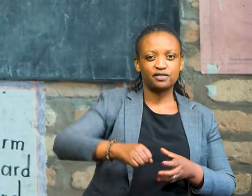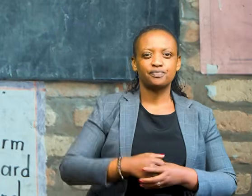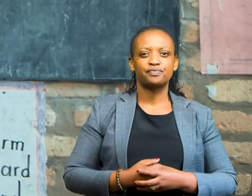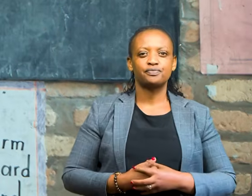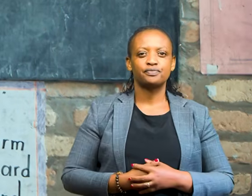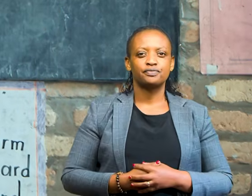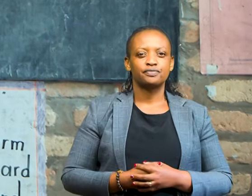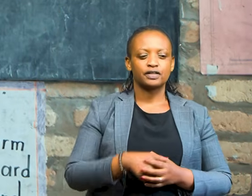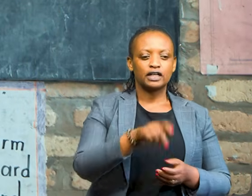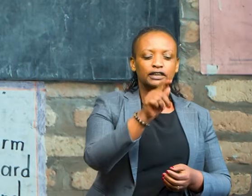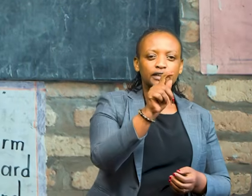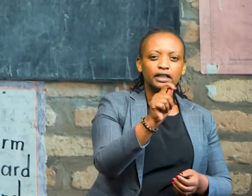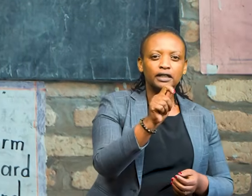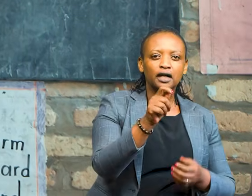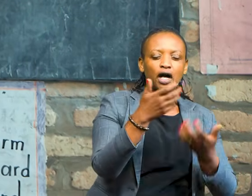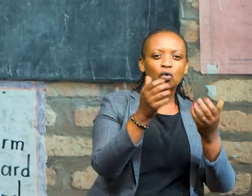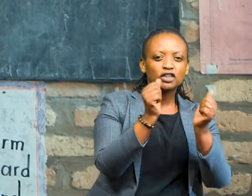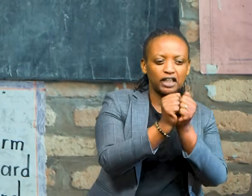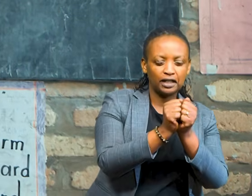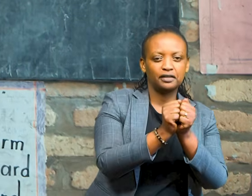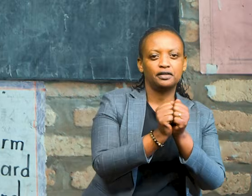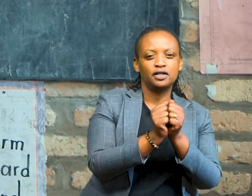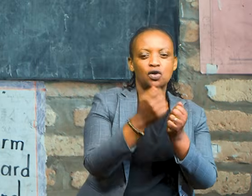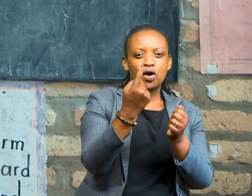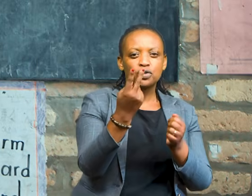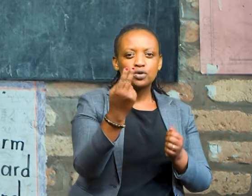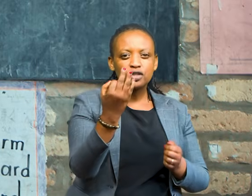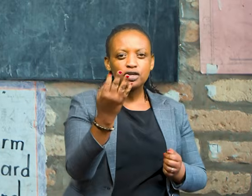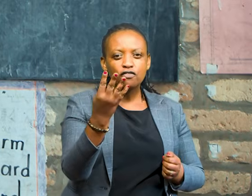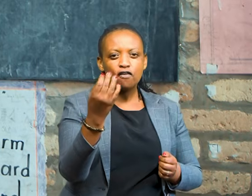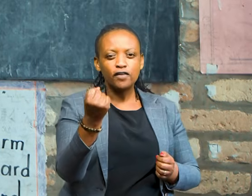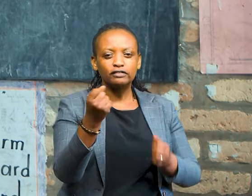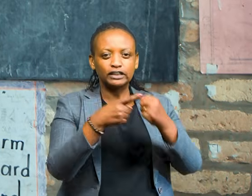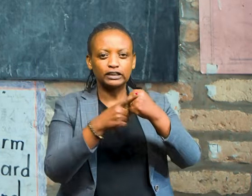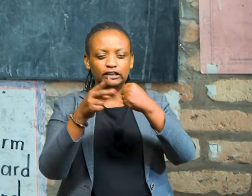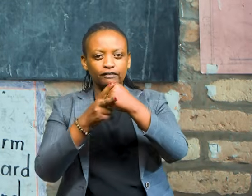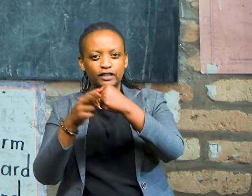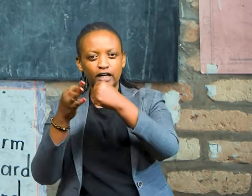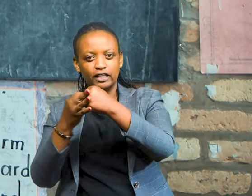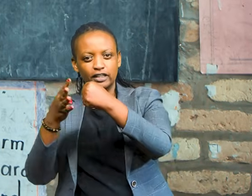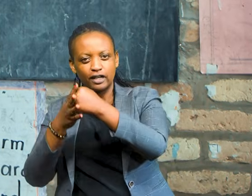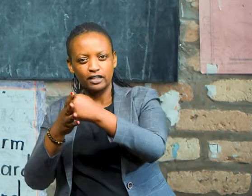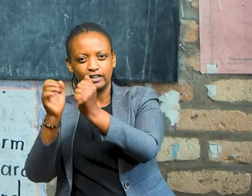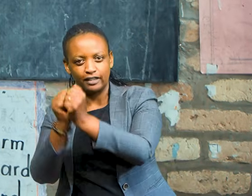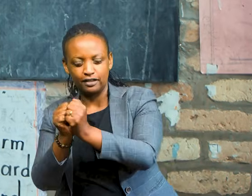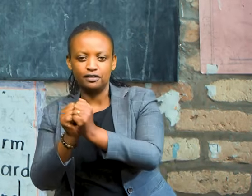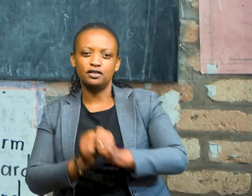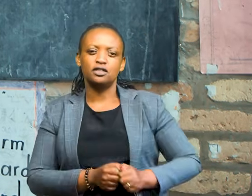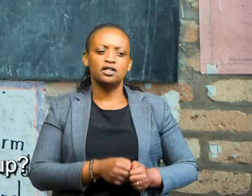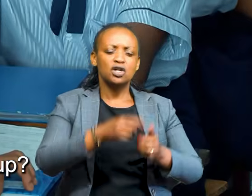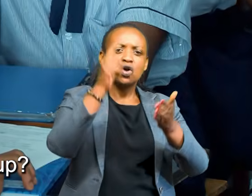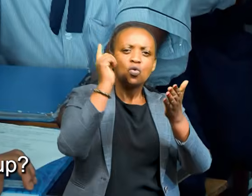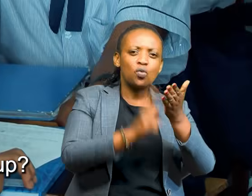Yes. 10. 1, 2, 3, 4, 5, 6, 7, 8, 9,